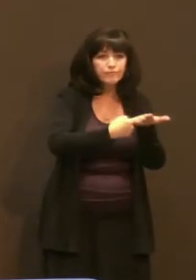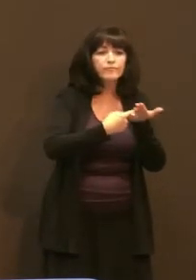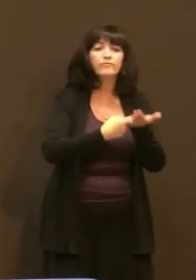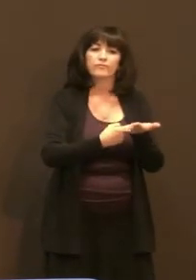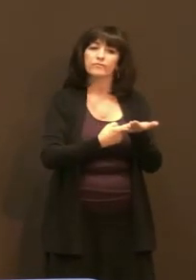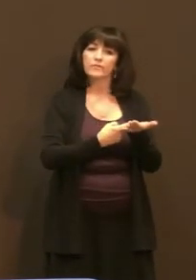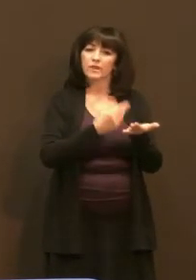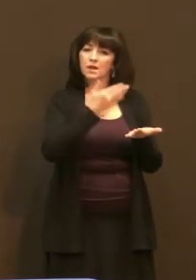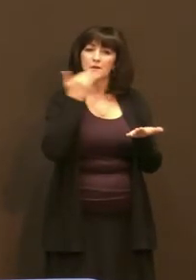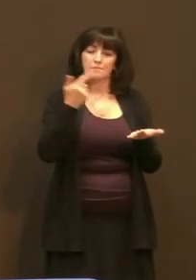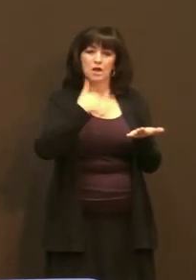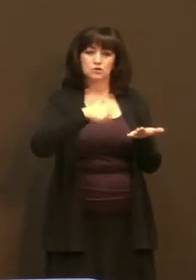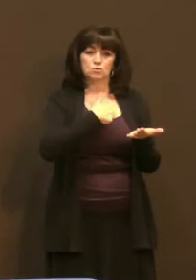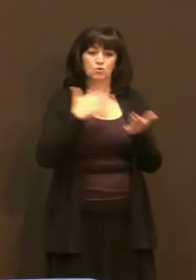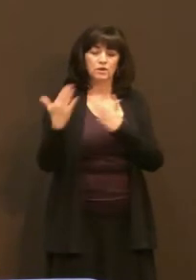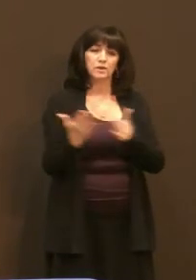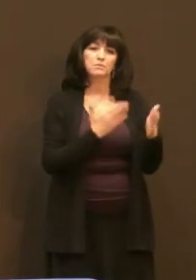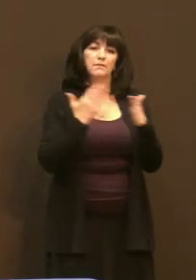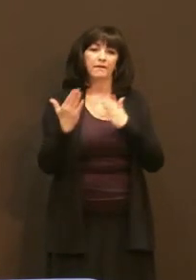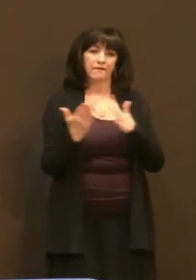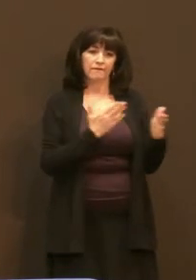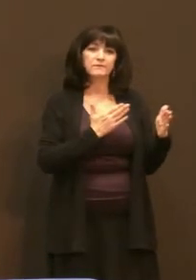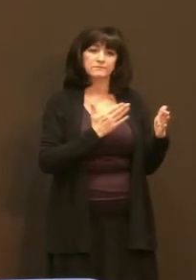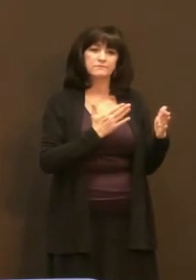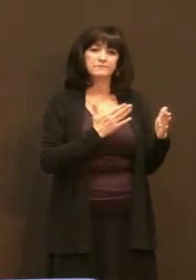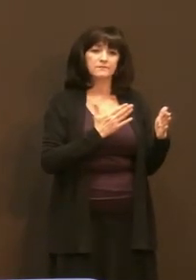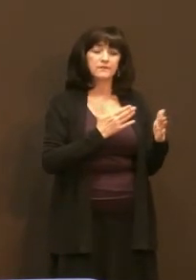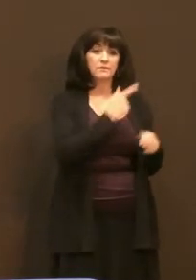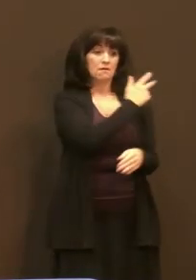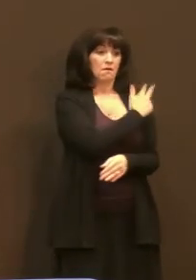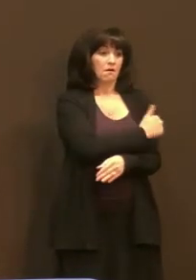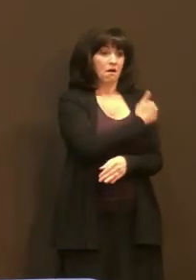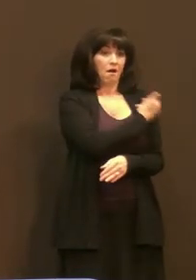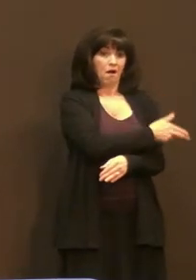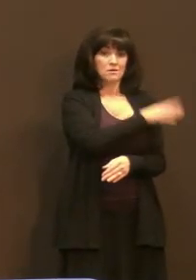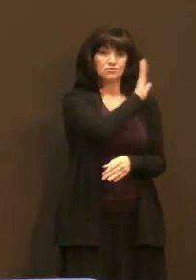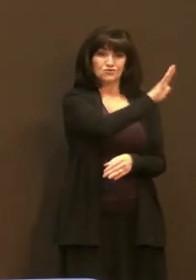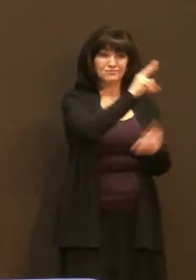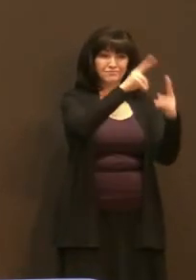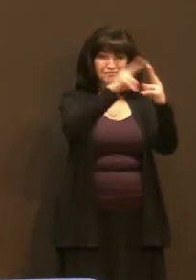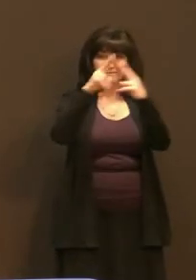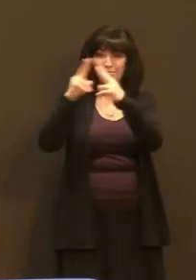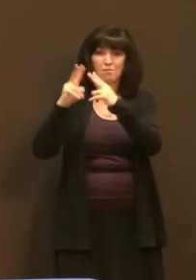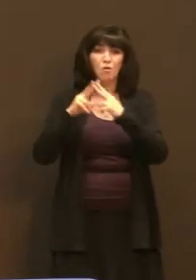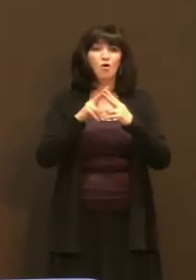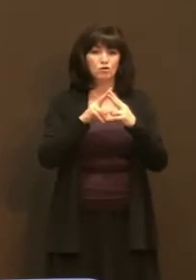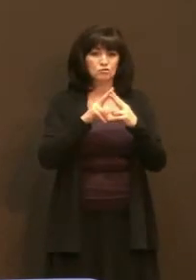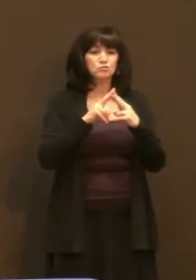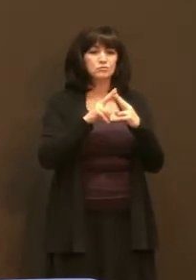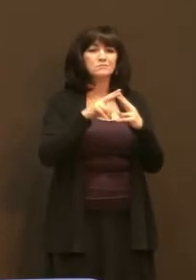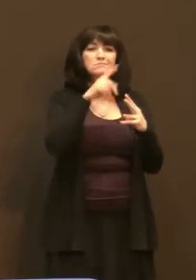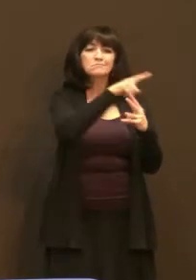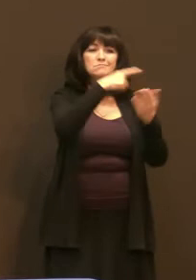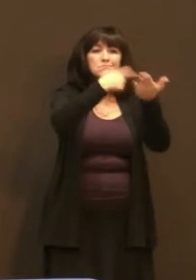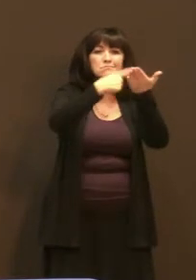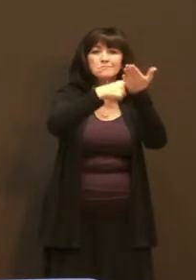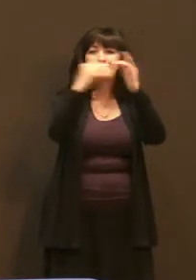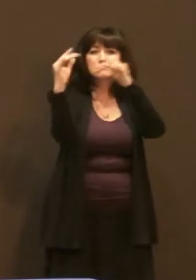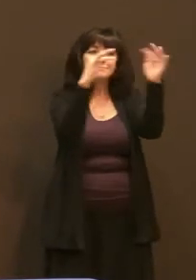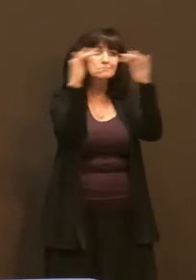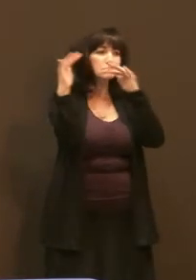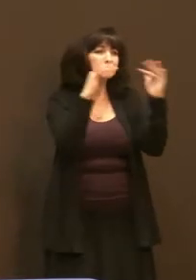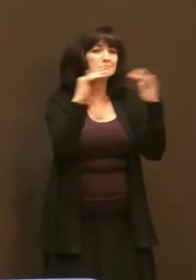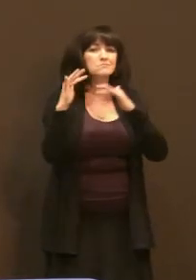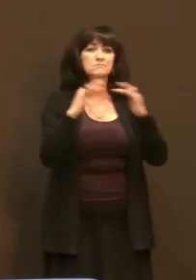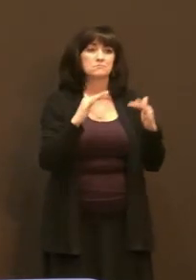for anything. The hospitals have also, their partnerships are as strong as could be, where they are going to